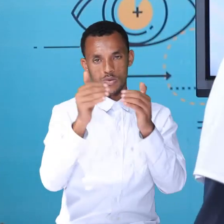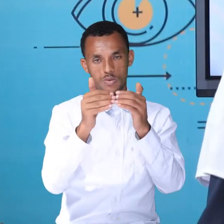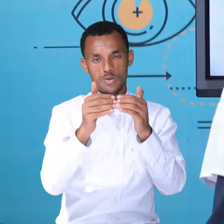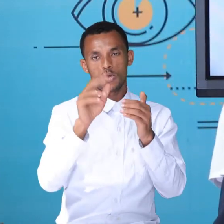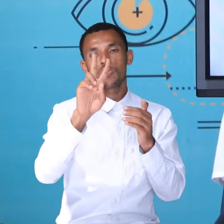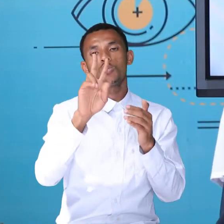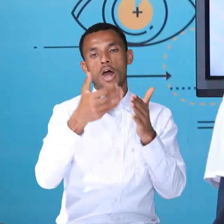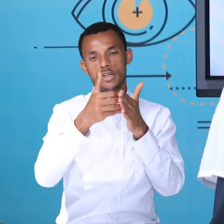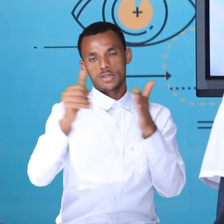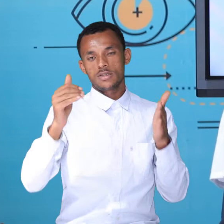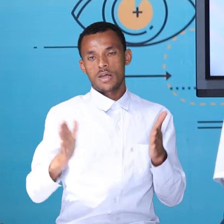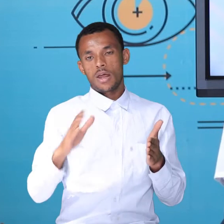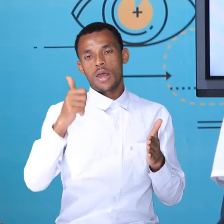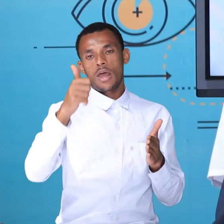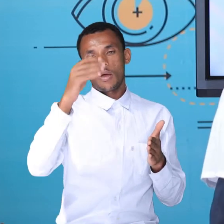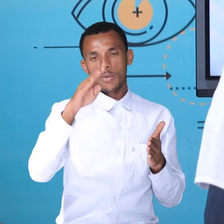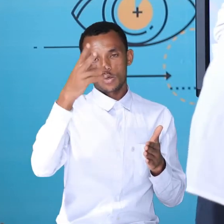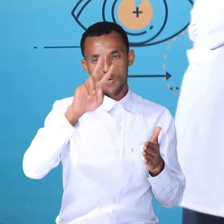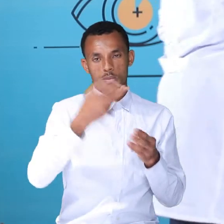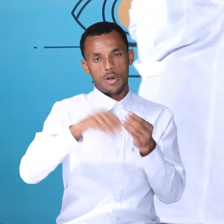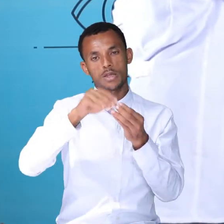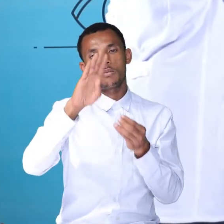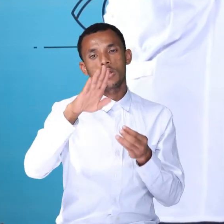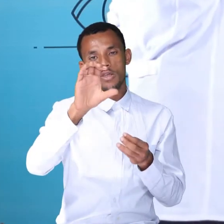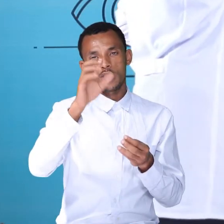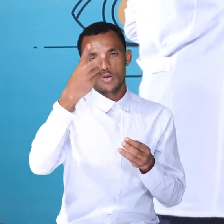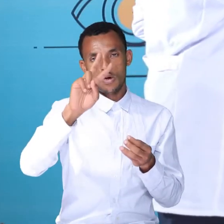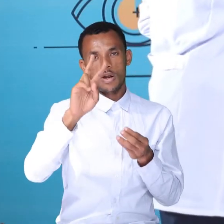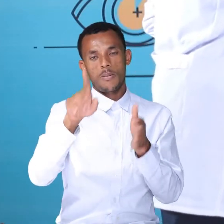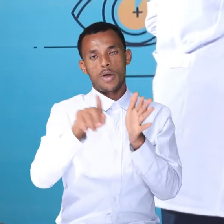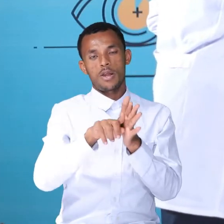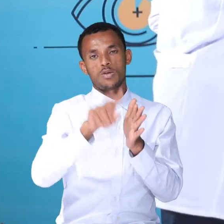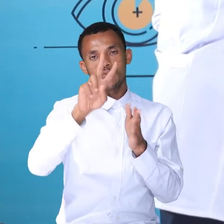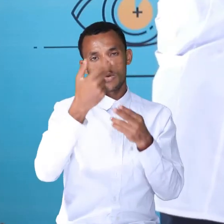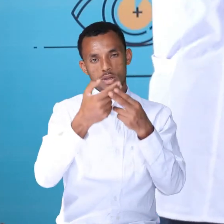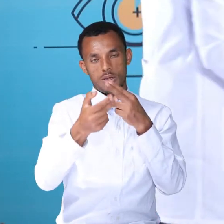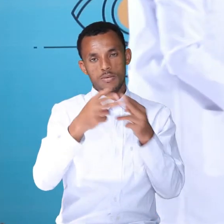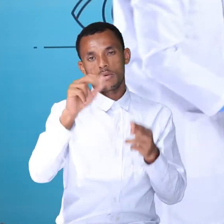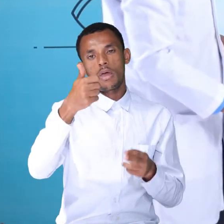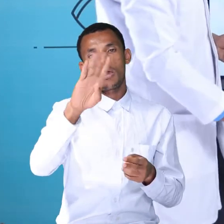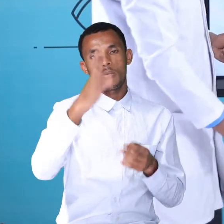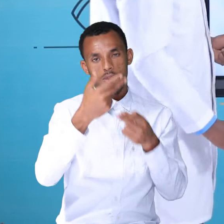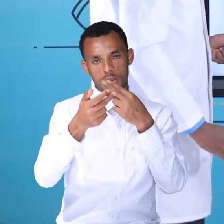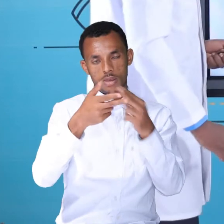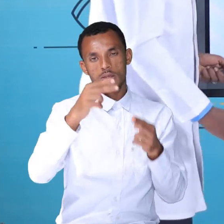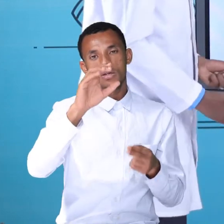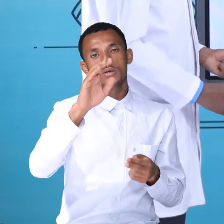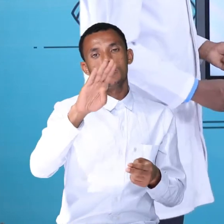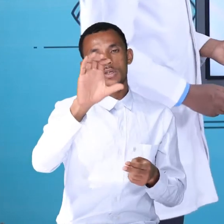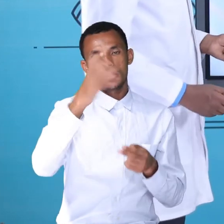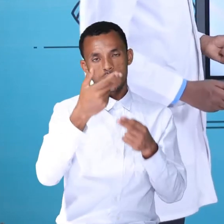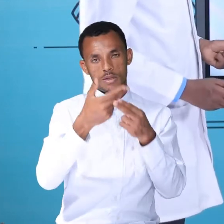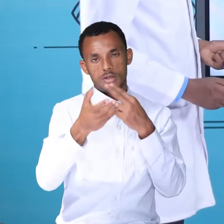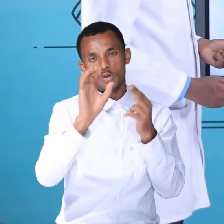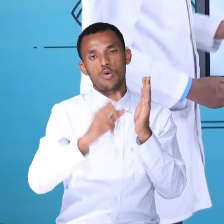two adjacent sides, AB squared plus BC squared minus twice AB multiplied by BC multiplied by